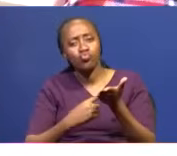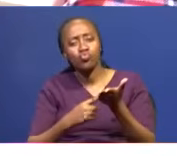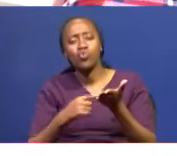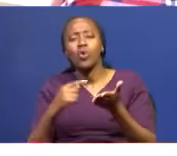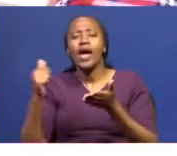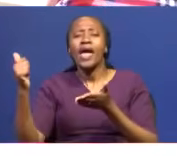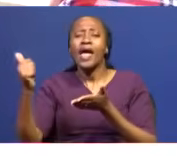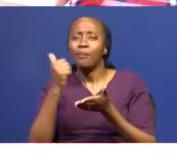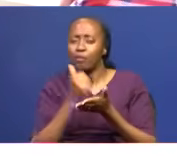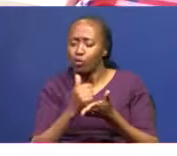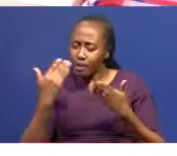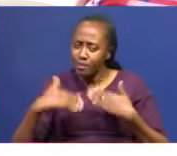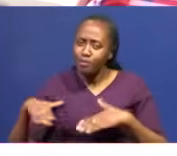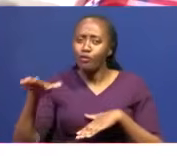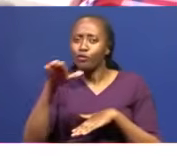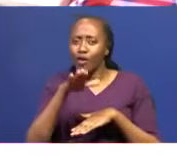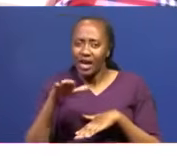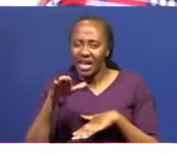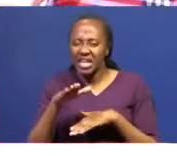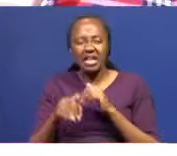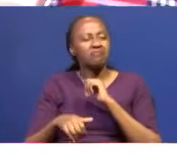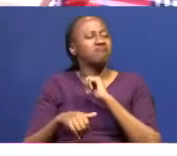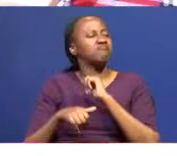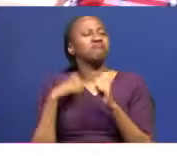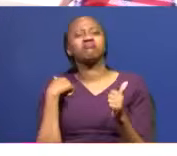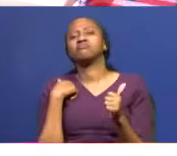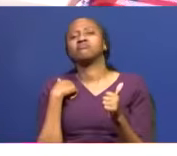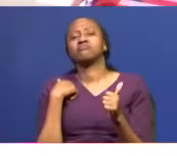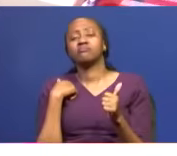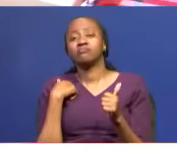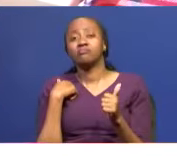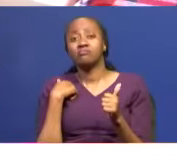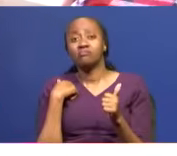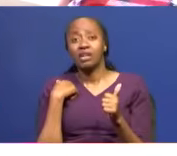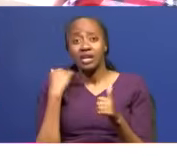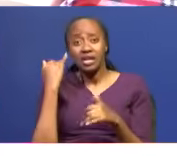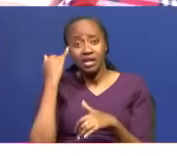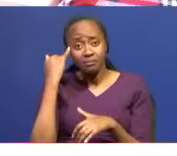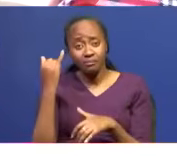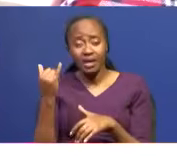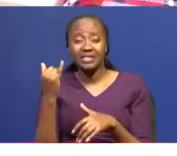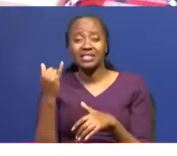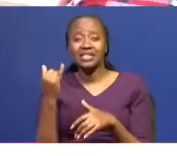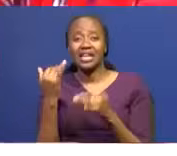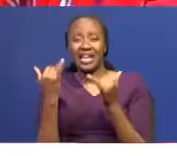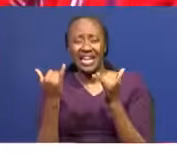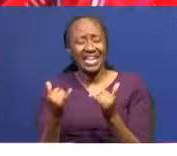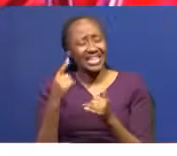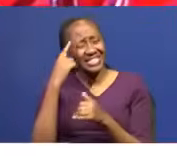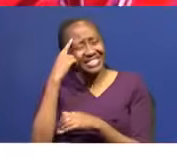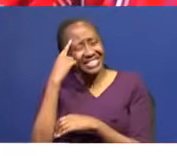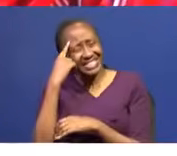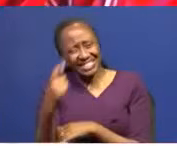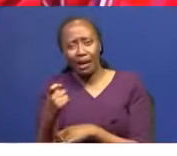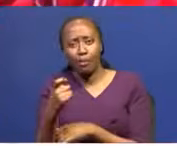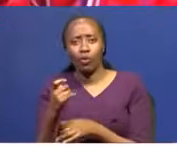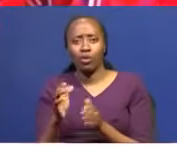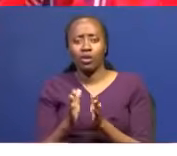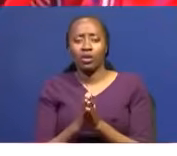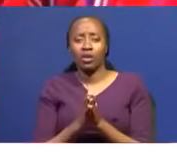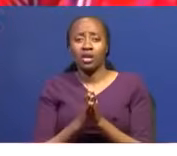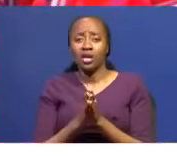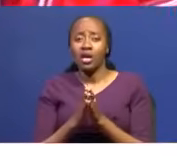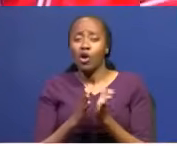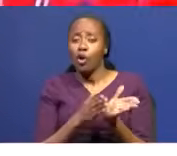kazi na walikataa. Hata watu they are very much stubborn. Nafasi za watoto